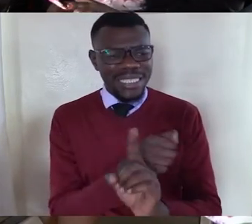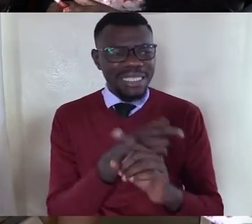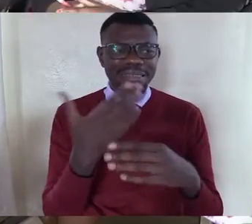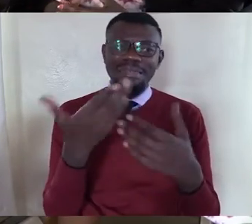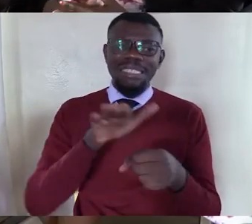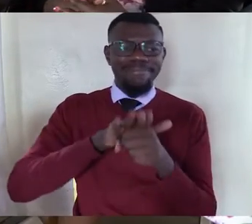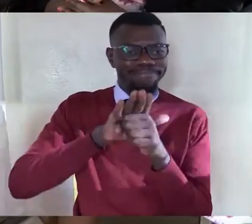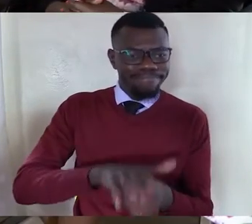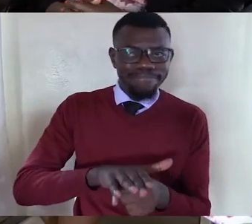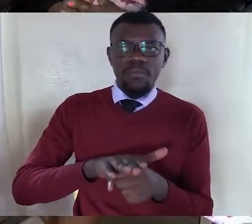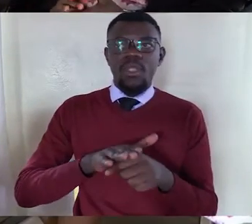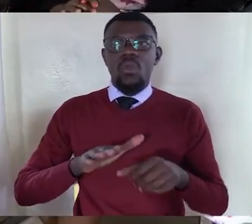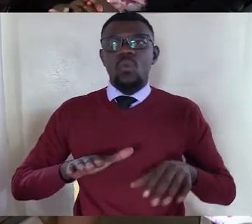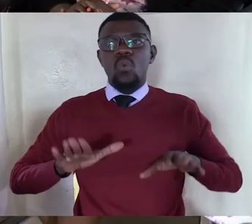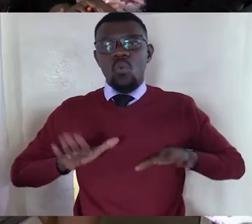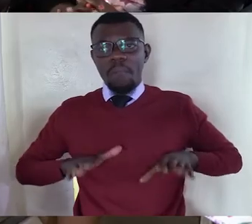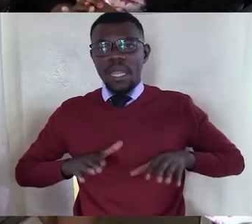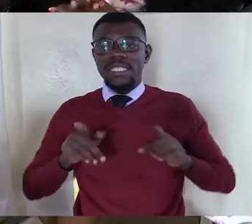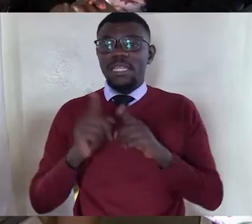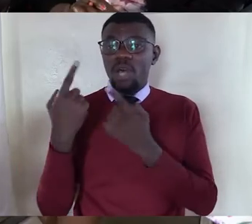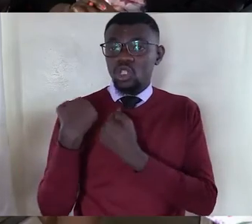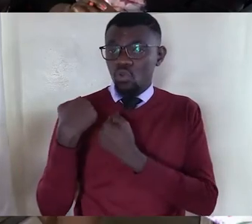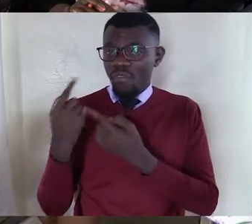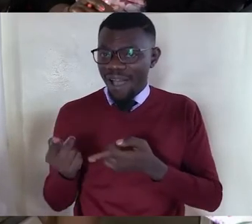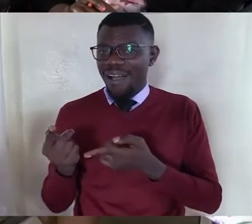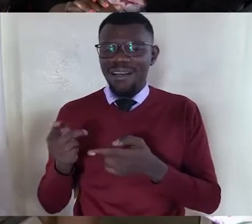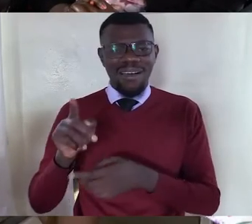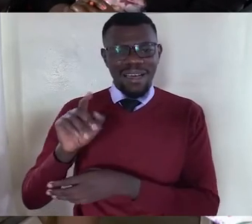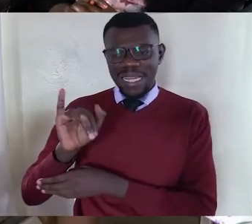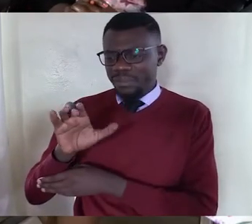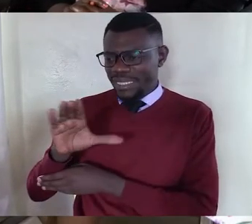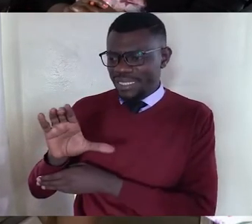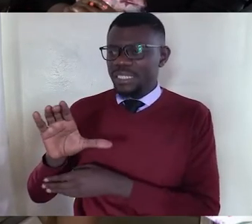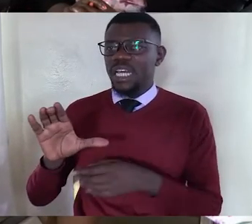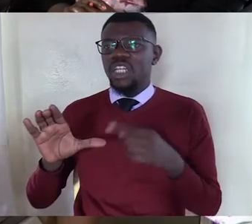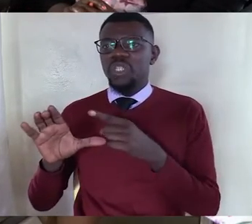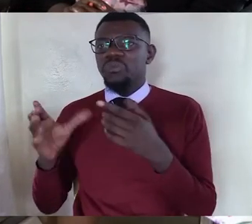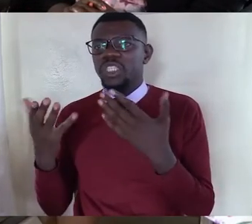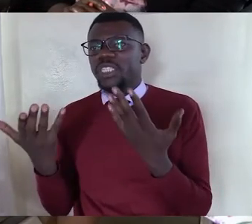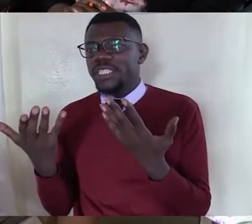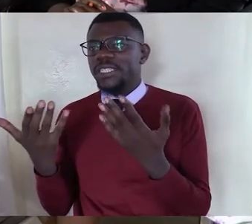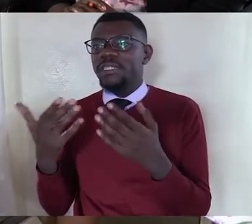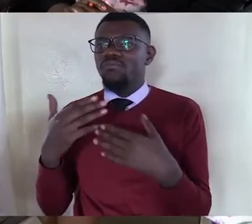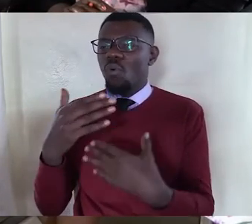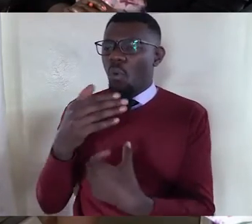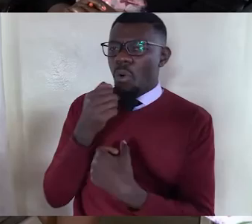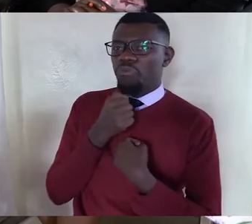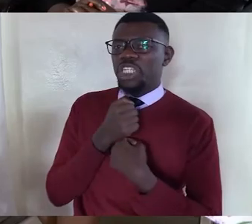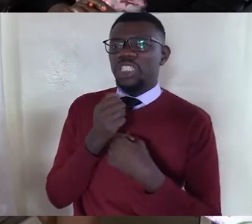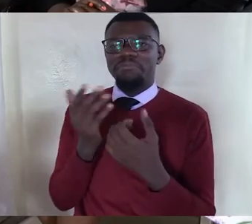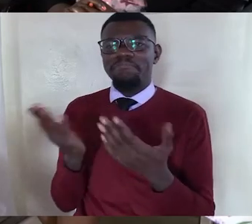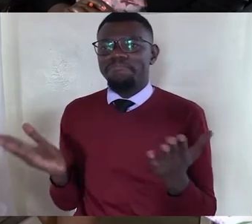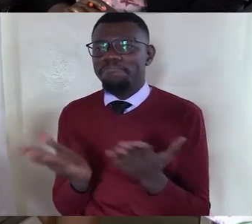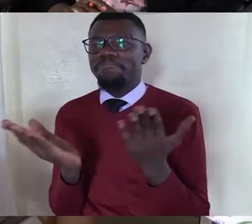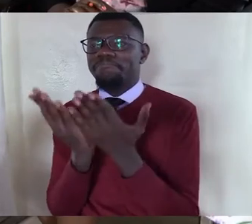rules, which is also a constitutional requirement. So I do not know how you are going to do this.